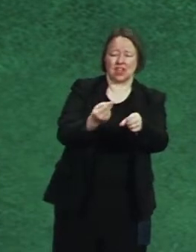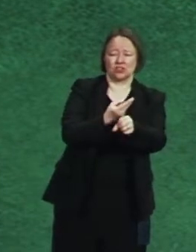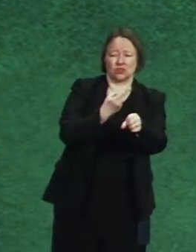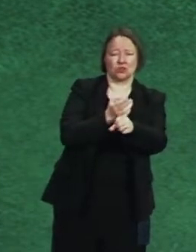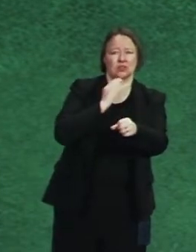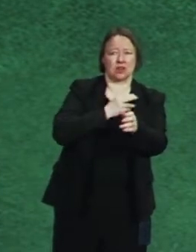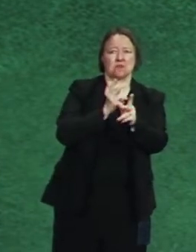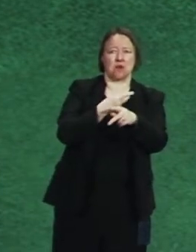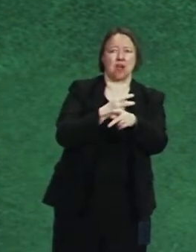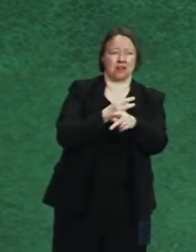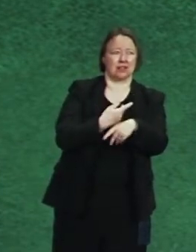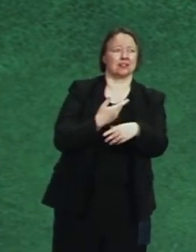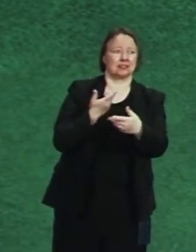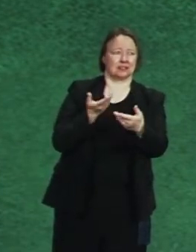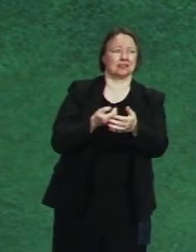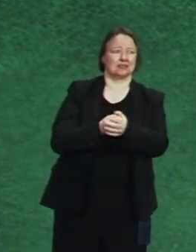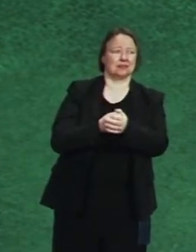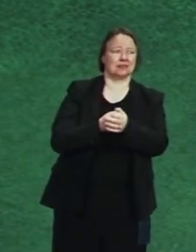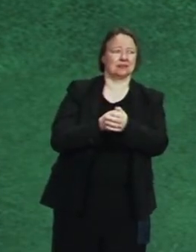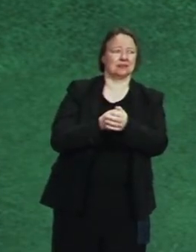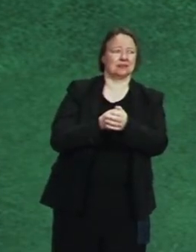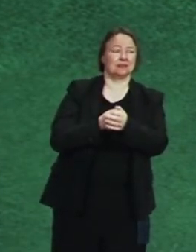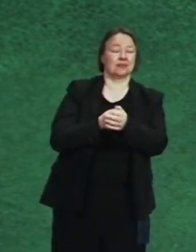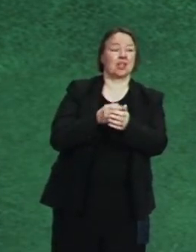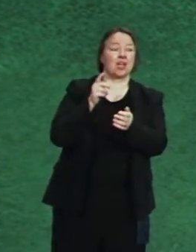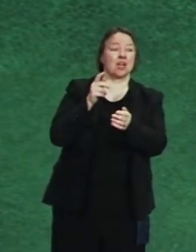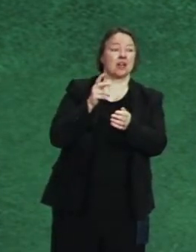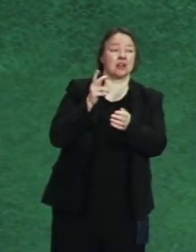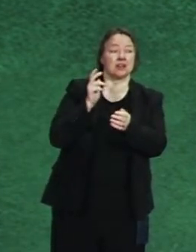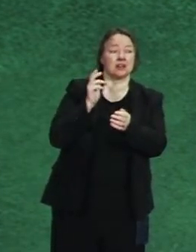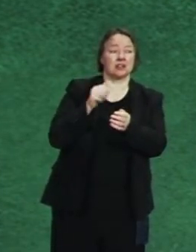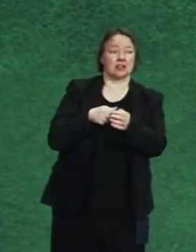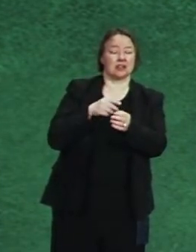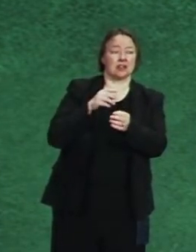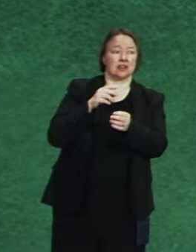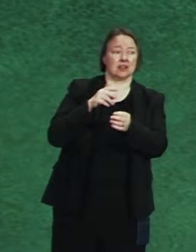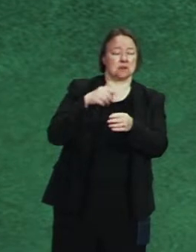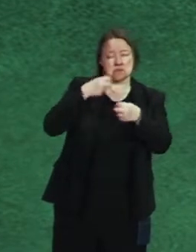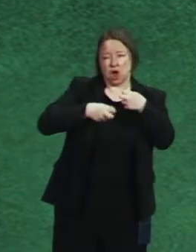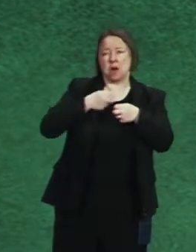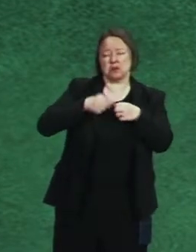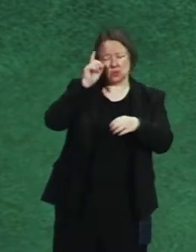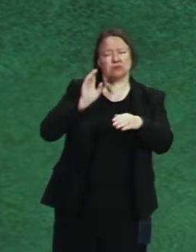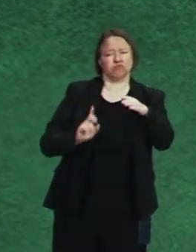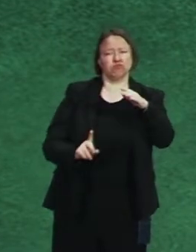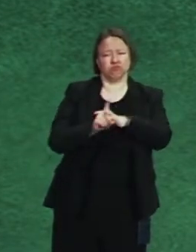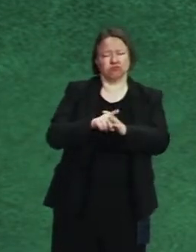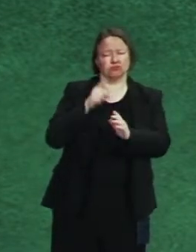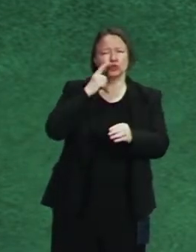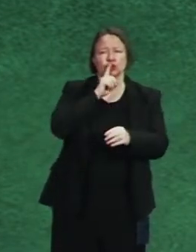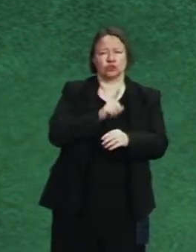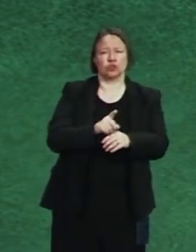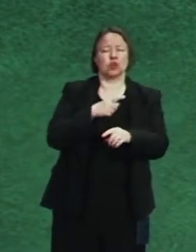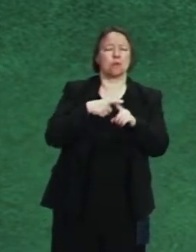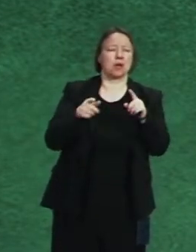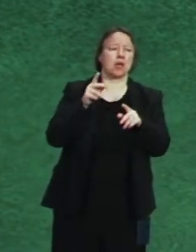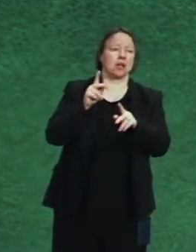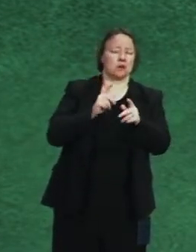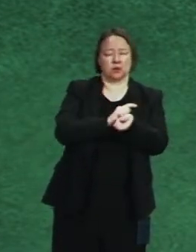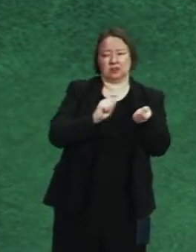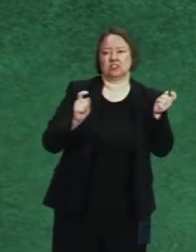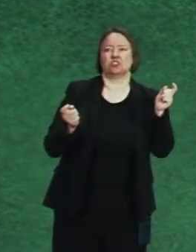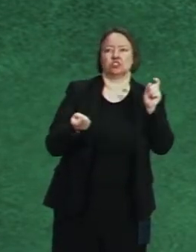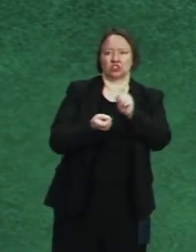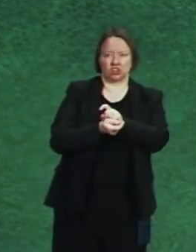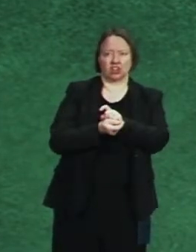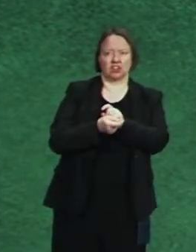this produce in bulk capacity. Problems may be inevitable, but they are never eternal in the eyes of the change maker. For us